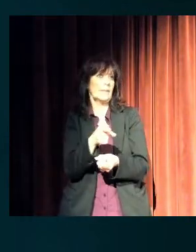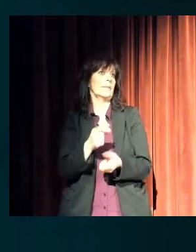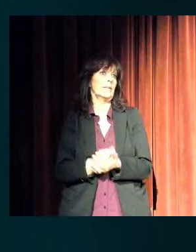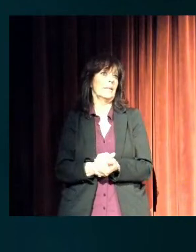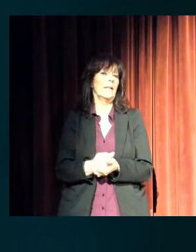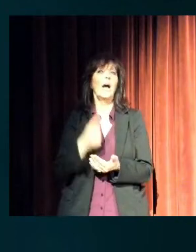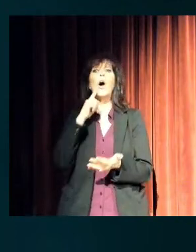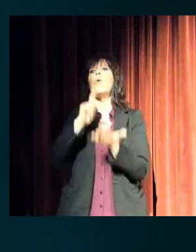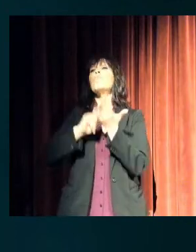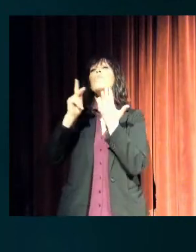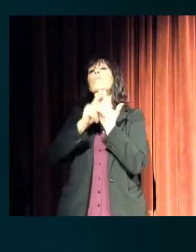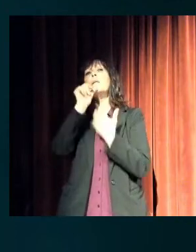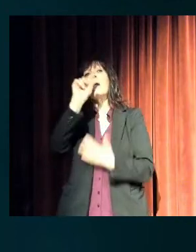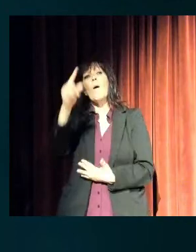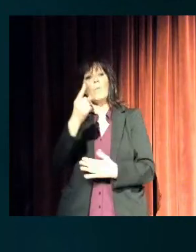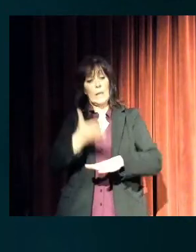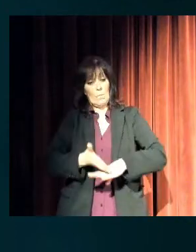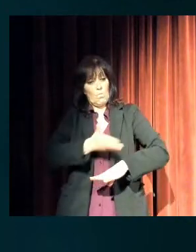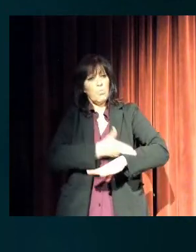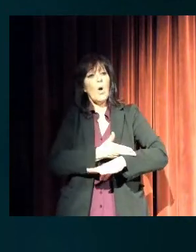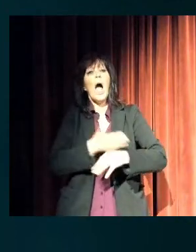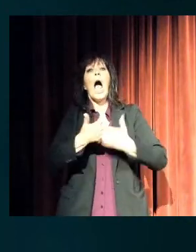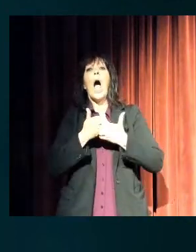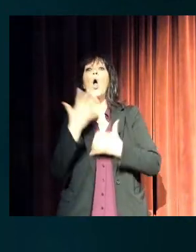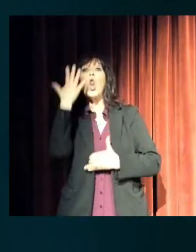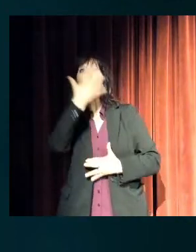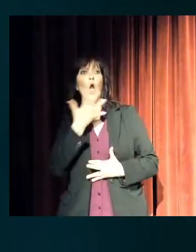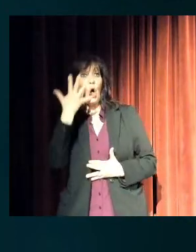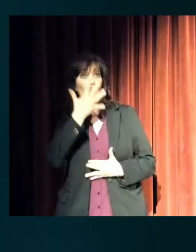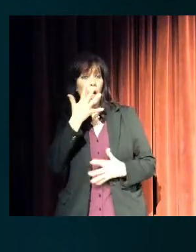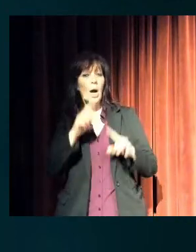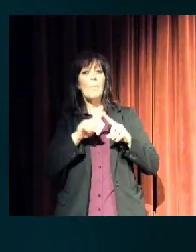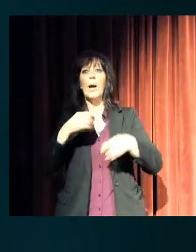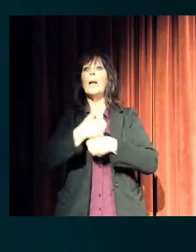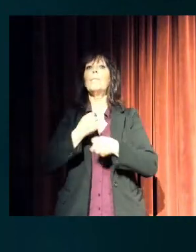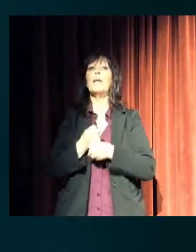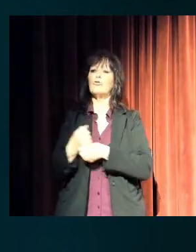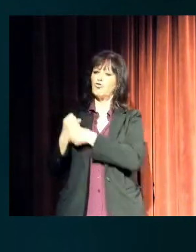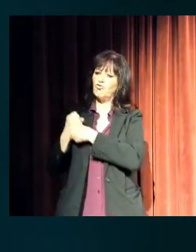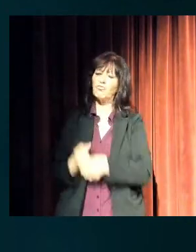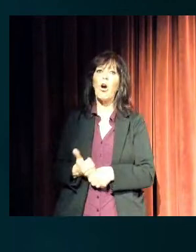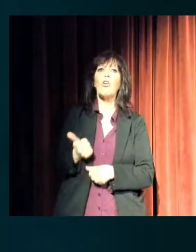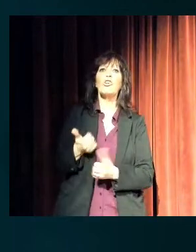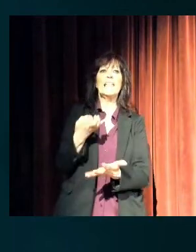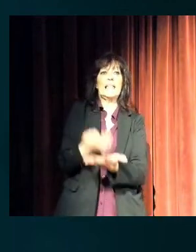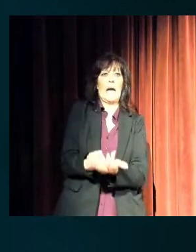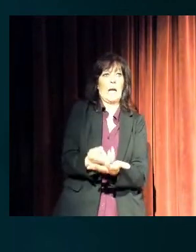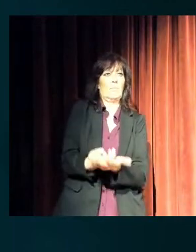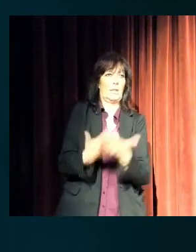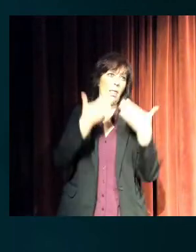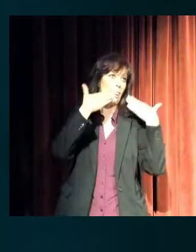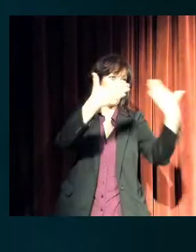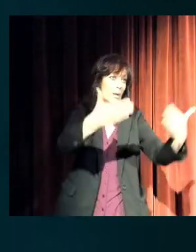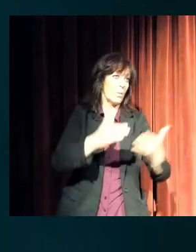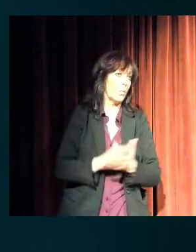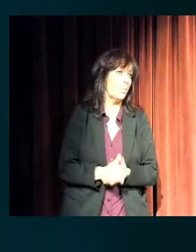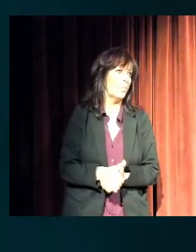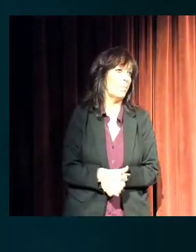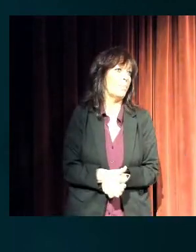endeavor, a program that not only improves the looks of our communities, but creates a stronger economy. Thank you.